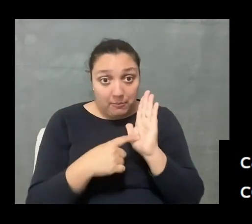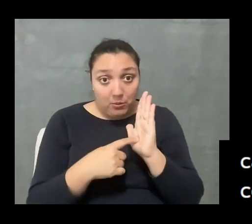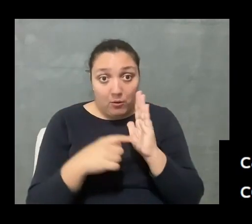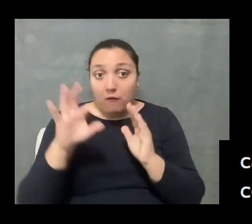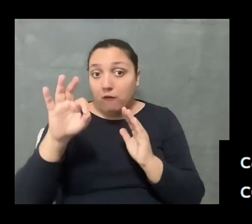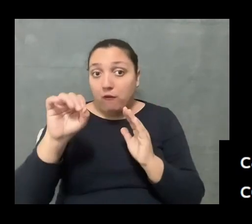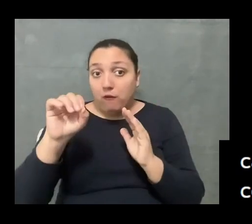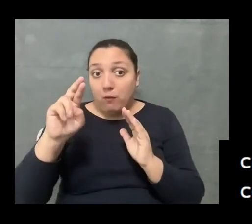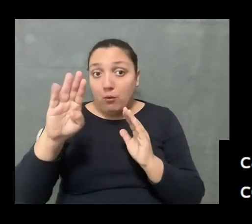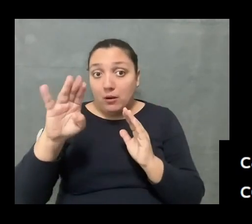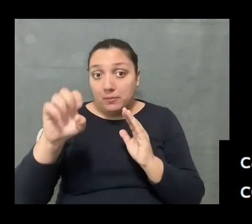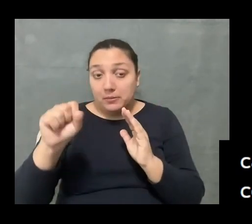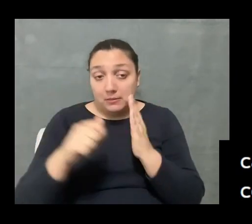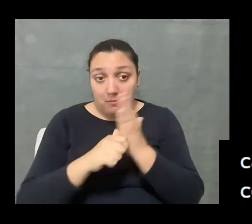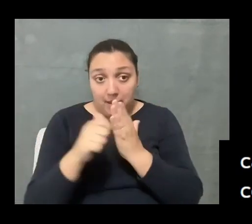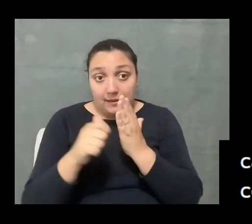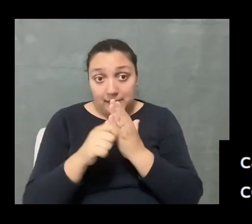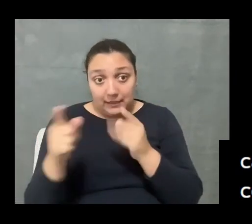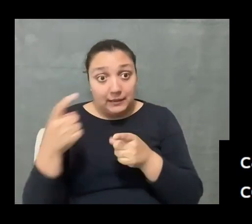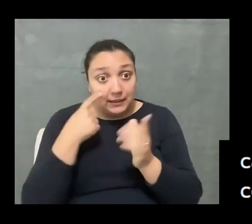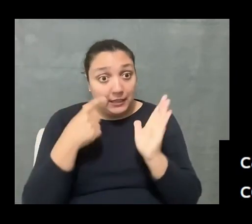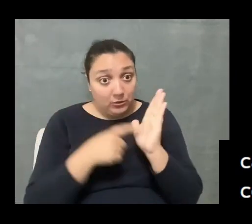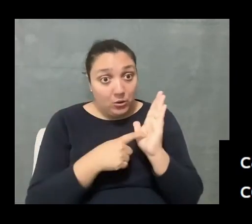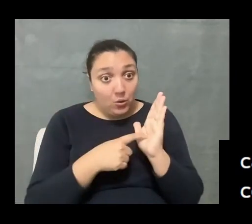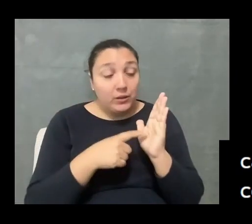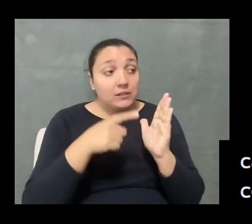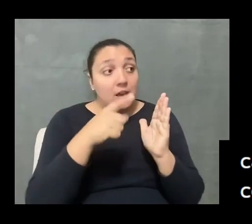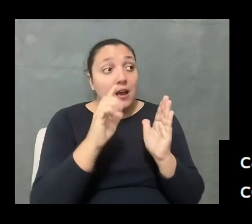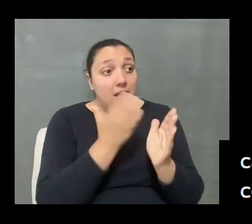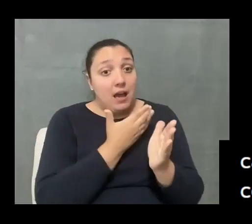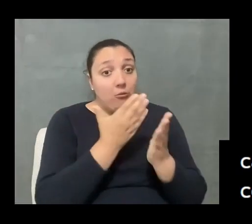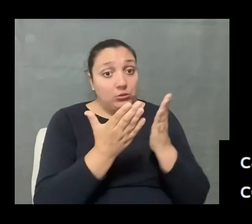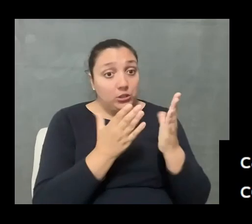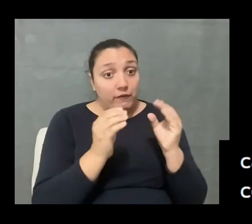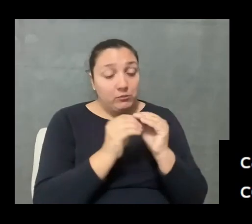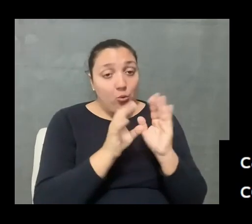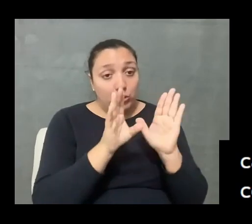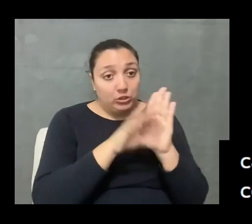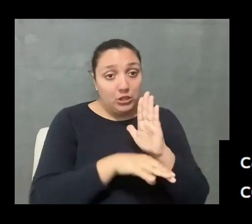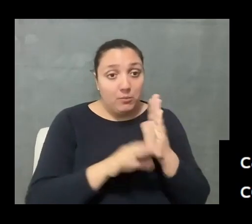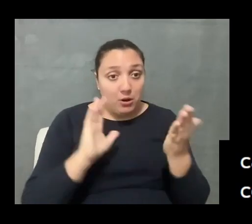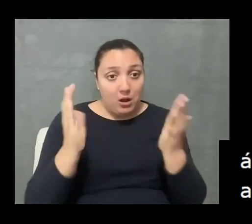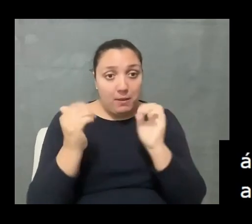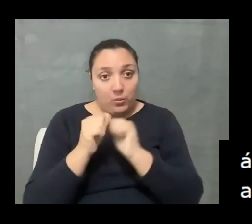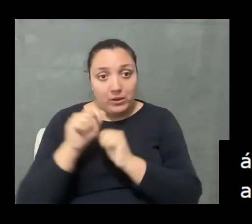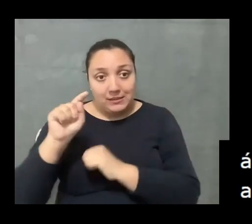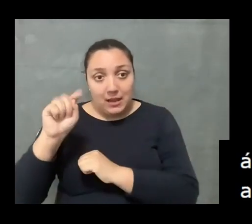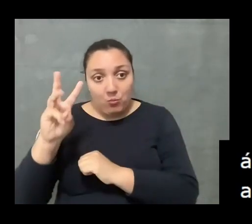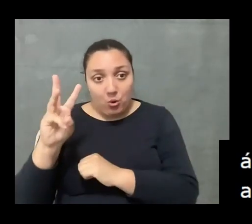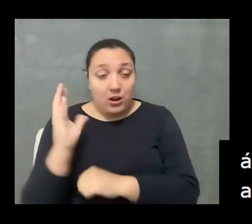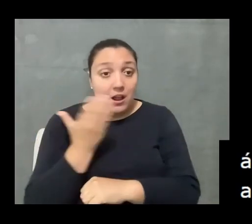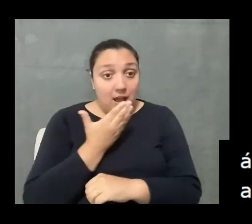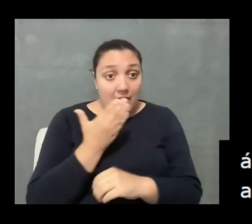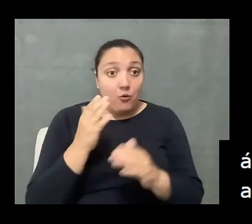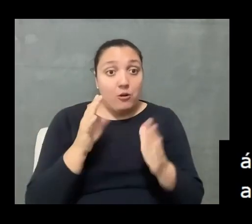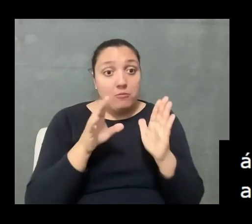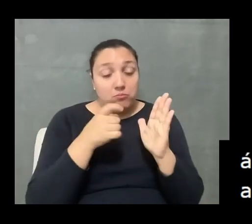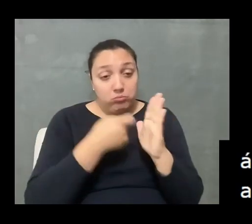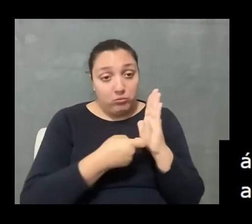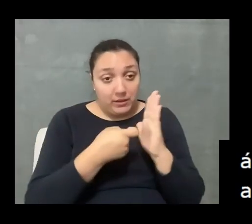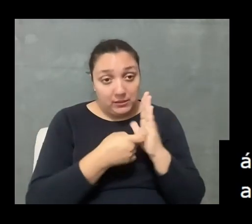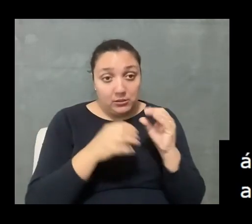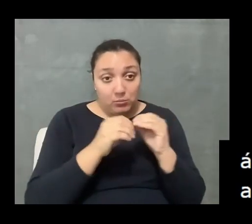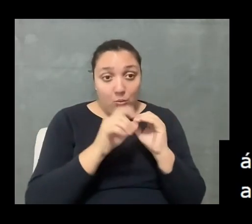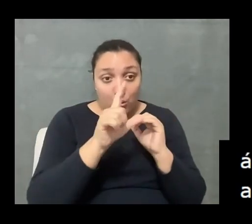said, we were able to provide service cheaper than tap water. The reason we were doing this is because our prices were so low. The emergency